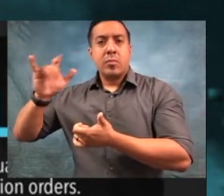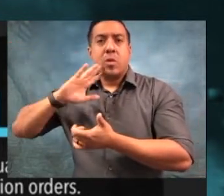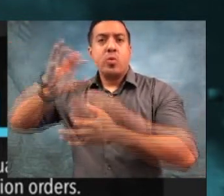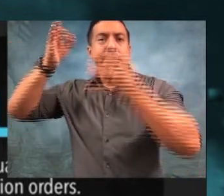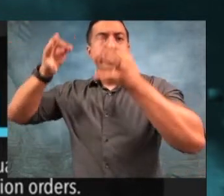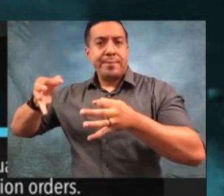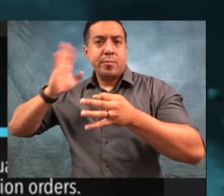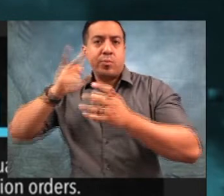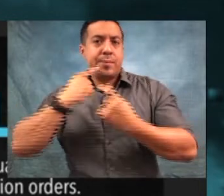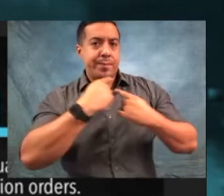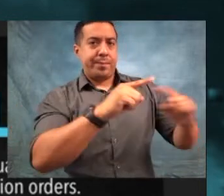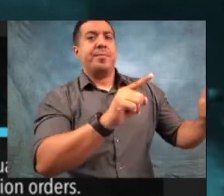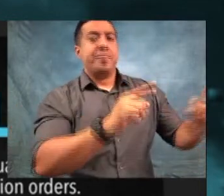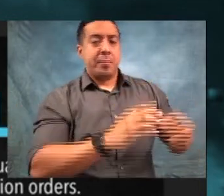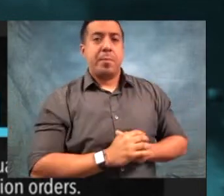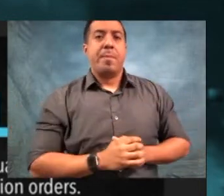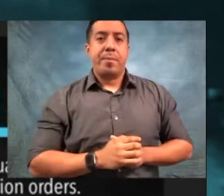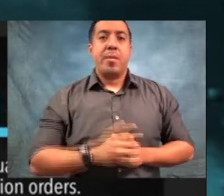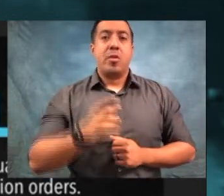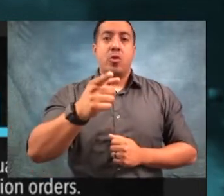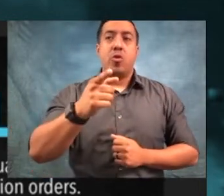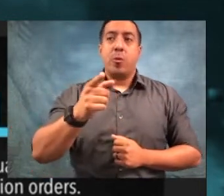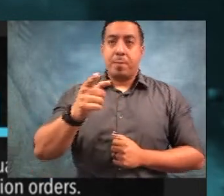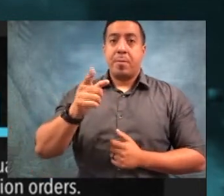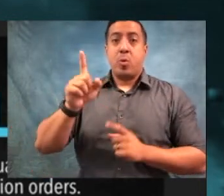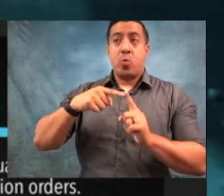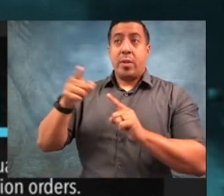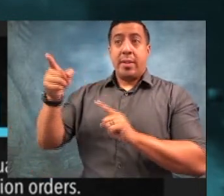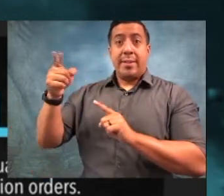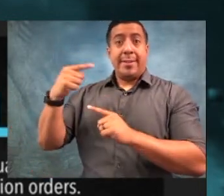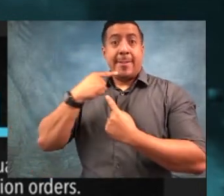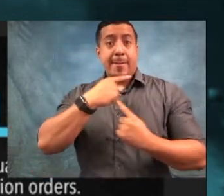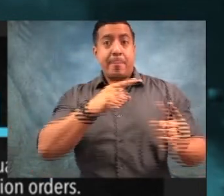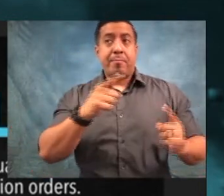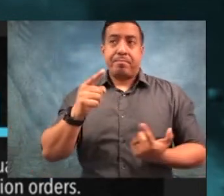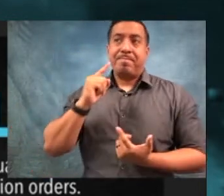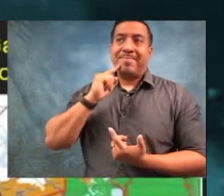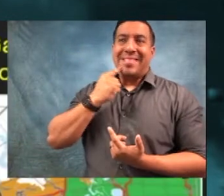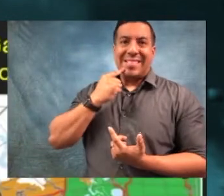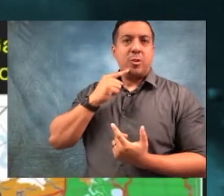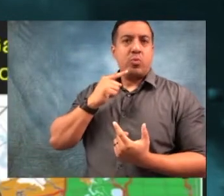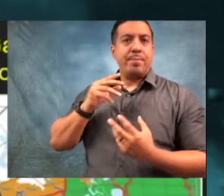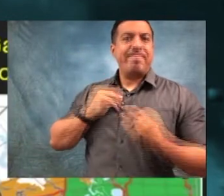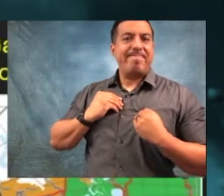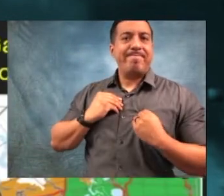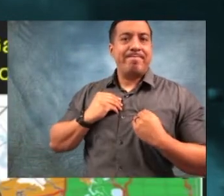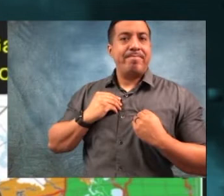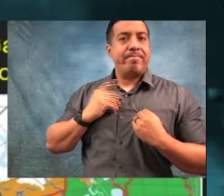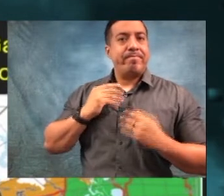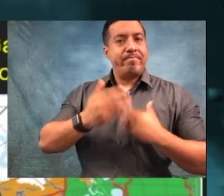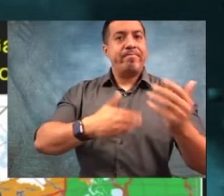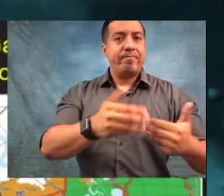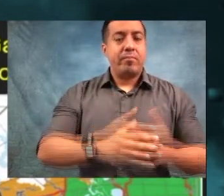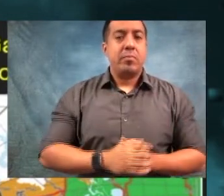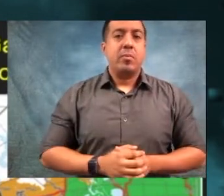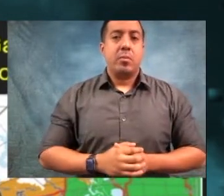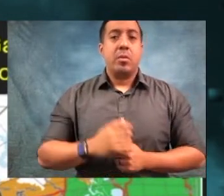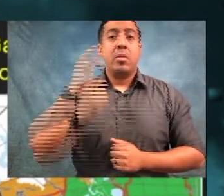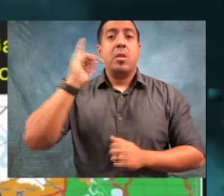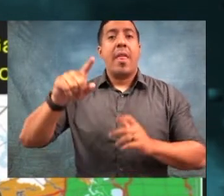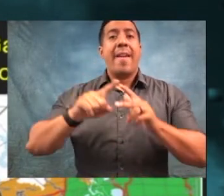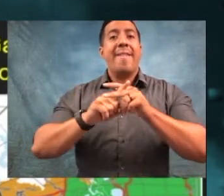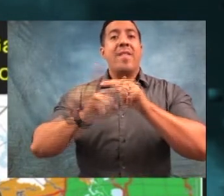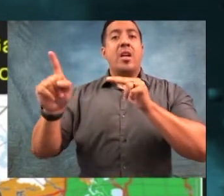the best possible decision. So really take those evacuation orders seriously. Here's a look at the